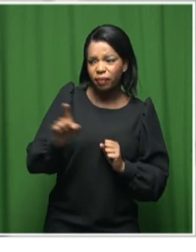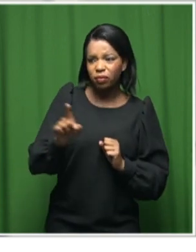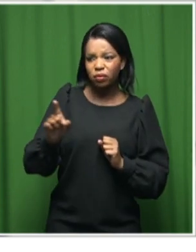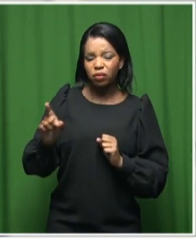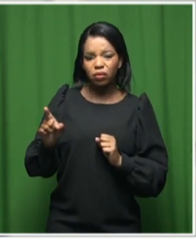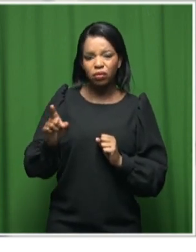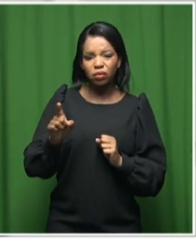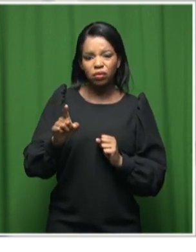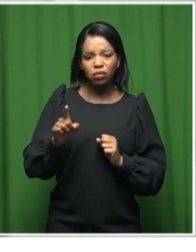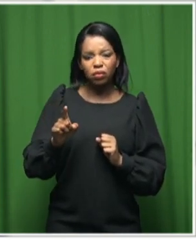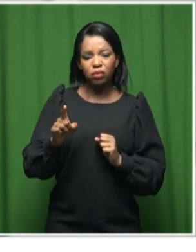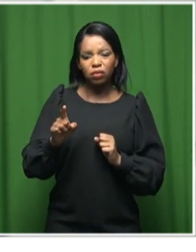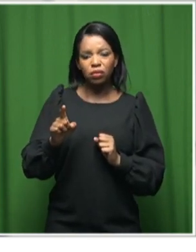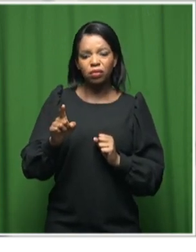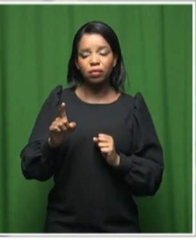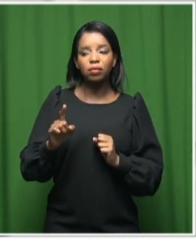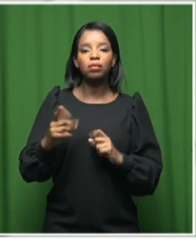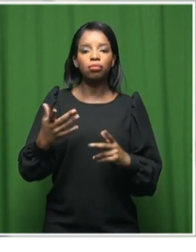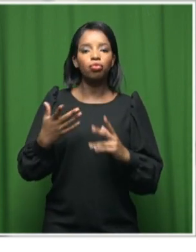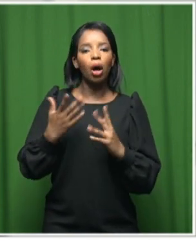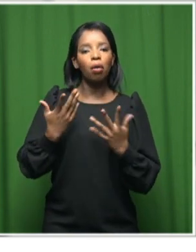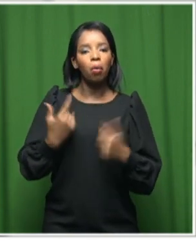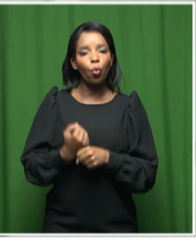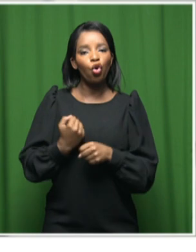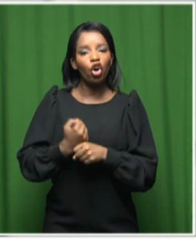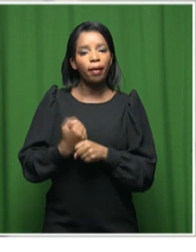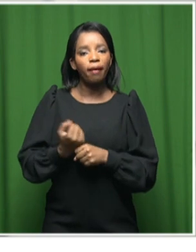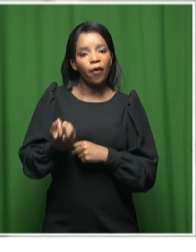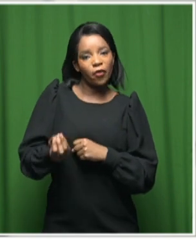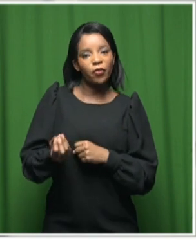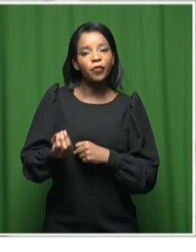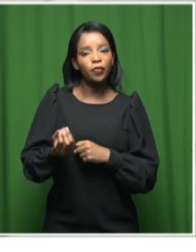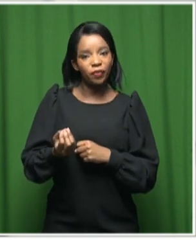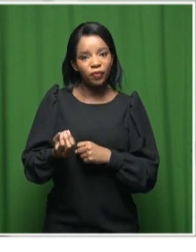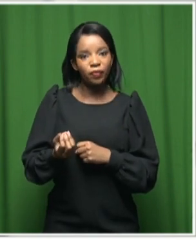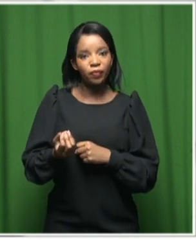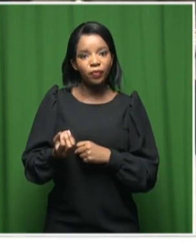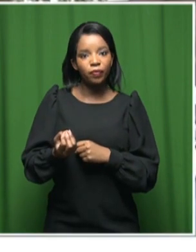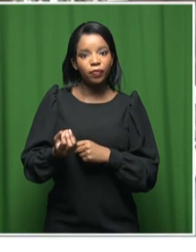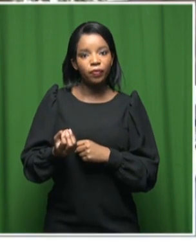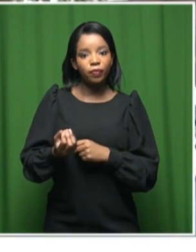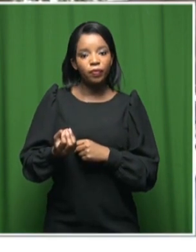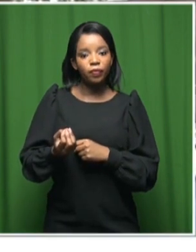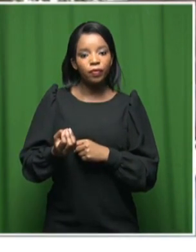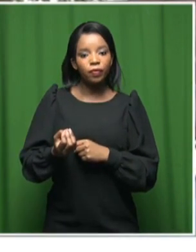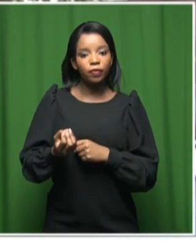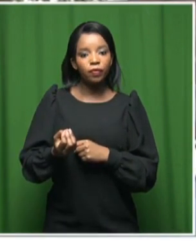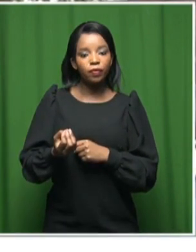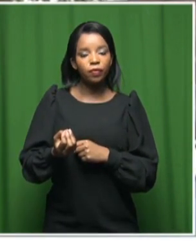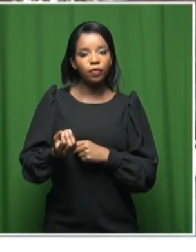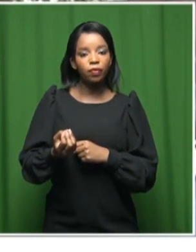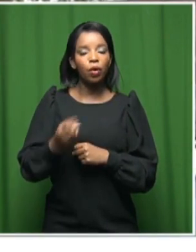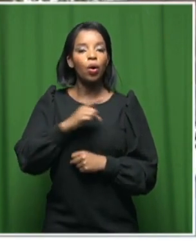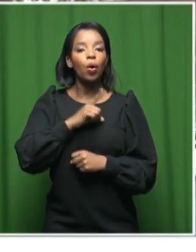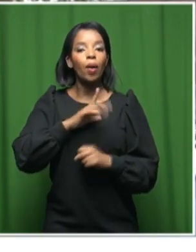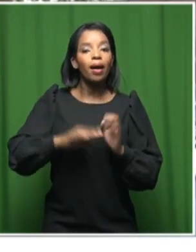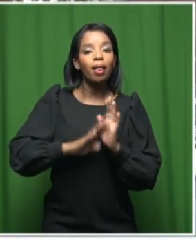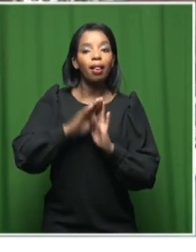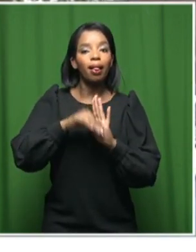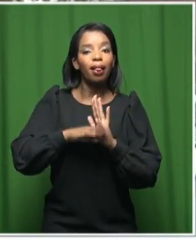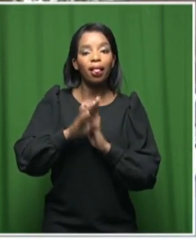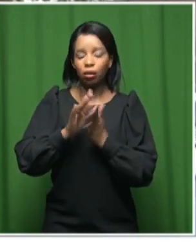high level of working class. They are in between. So it affects everyone,